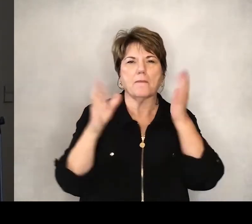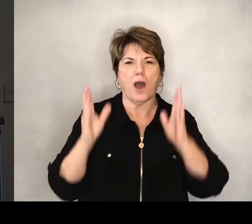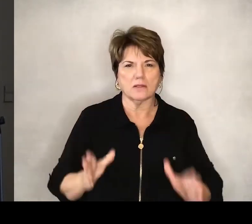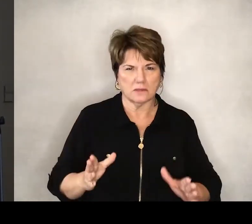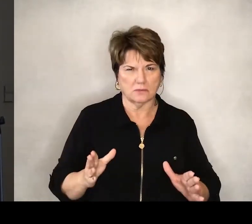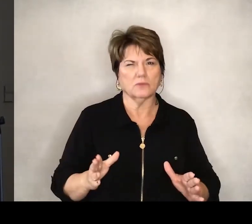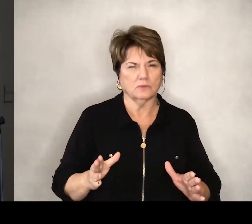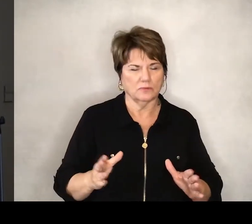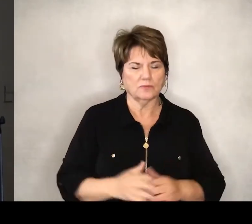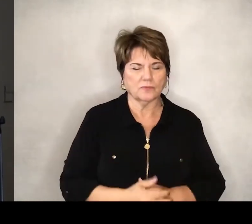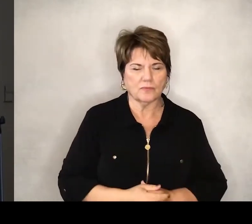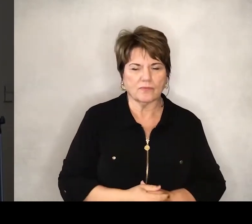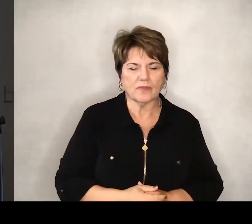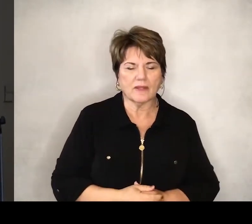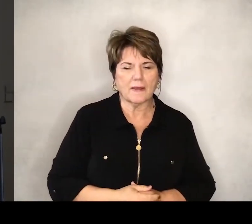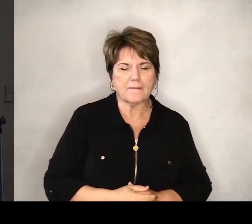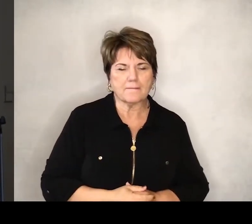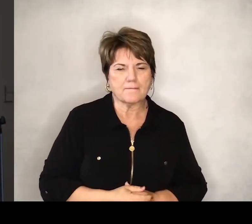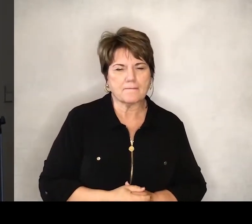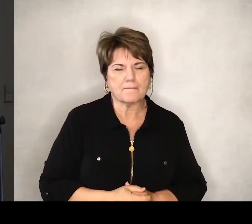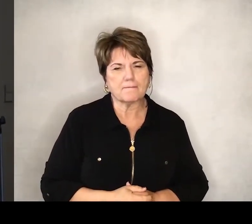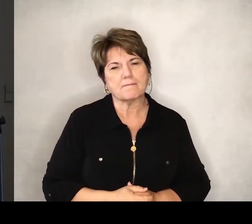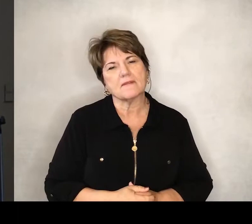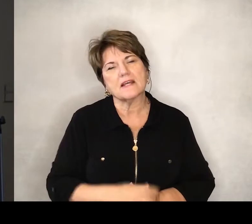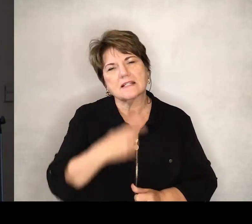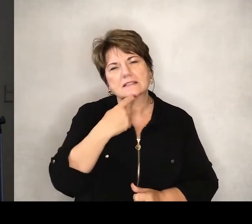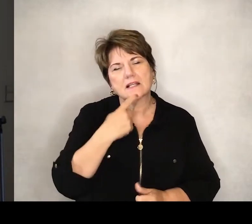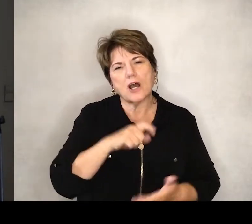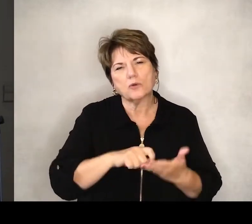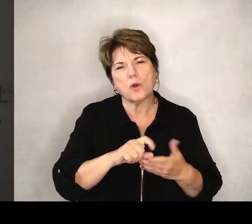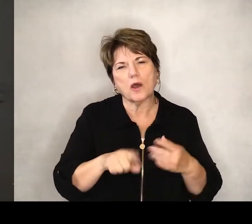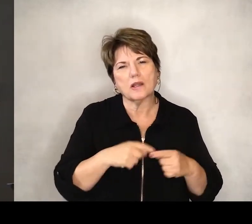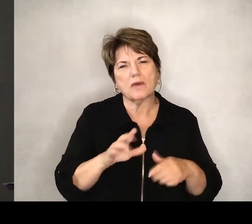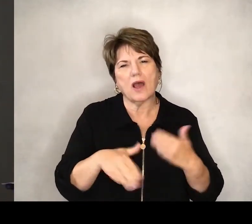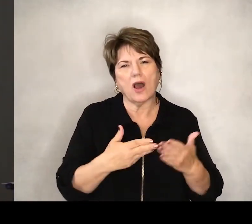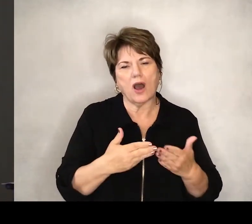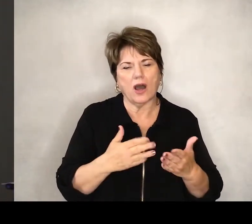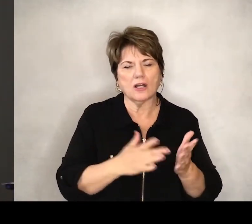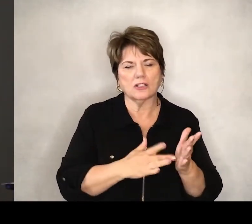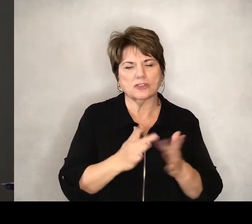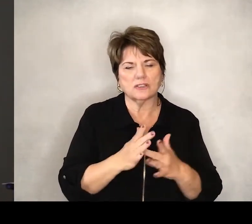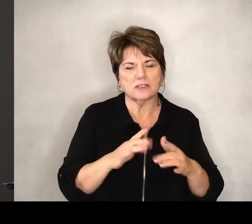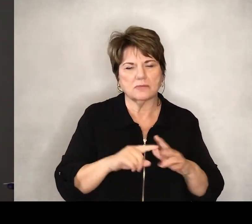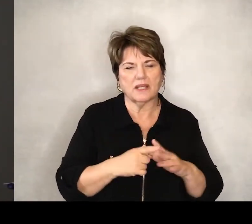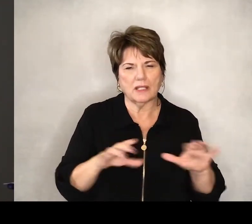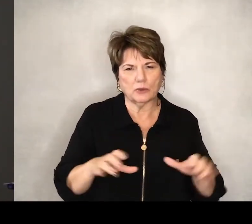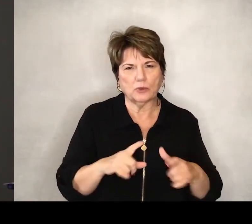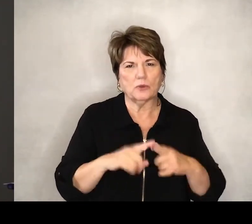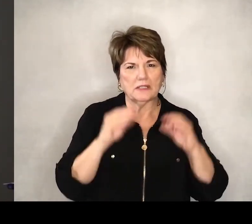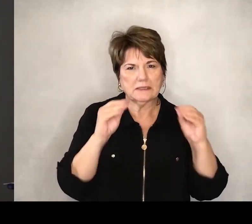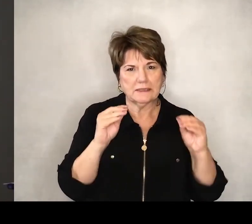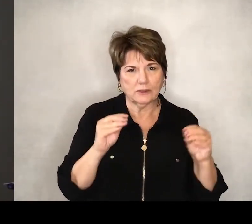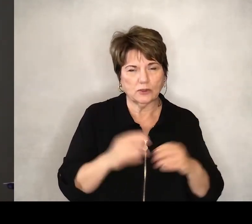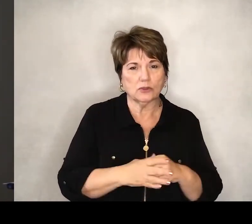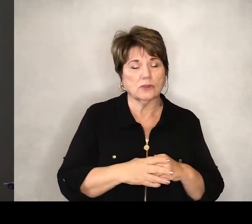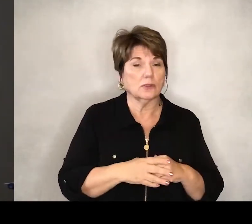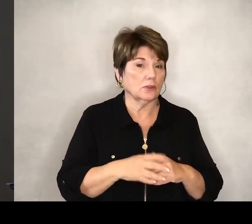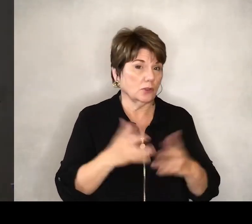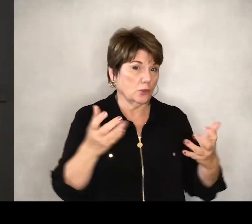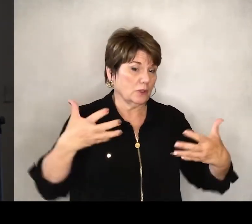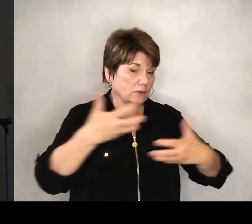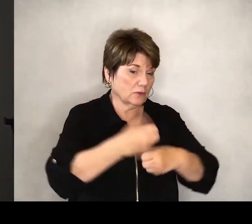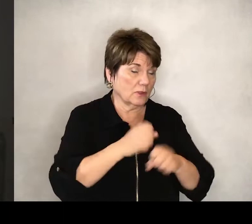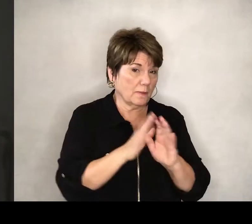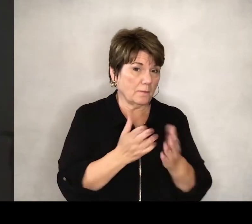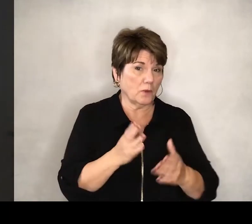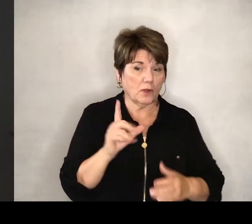falls together. So it goes on to say, I wrote about all that Jesus began to do and teach. If you want a summary of the